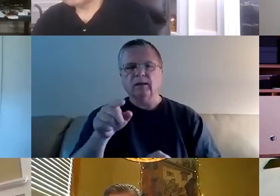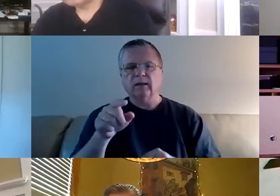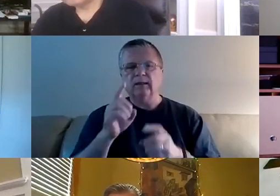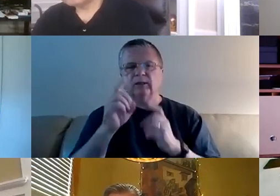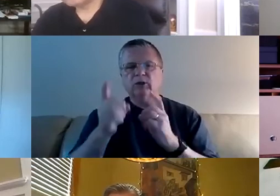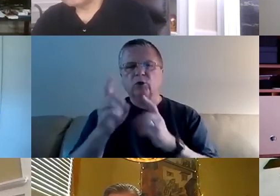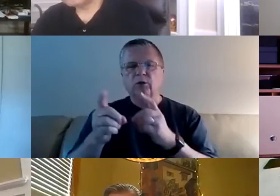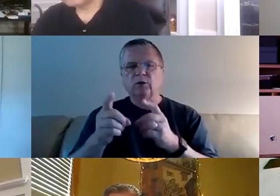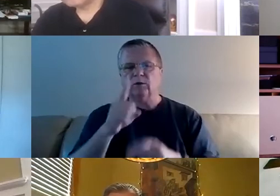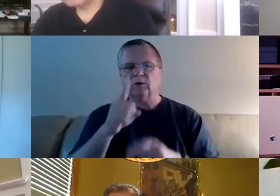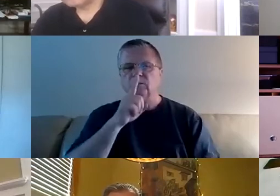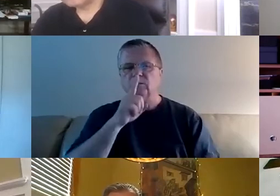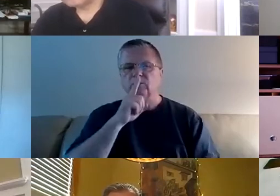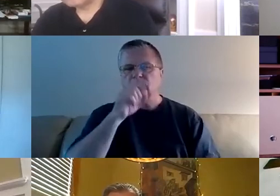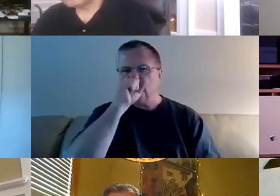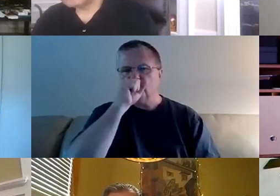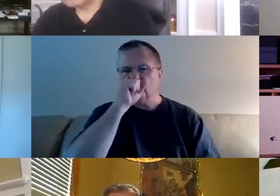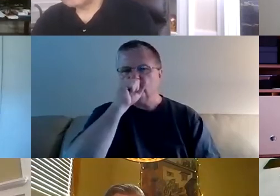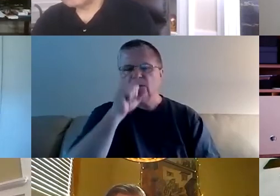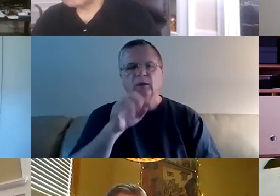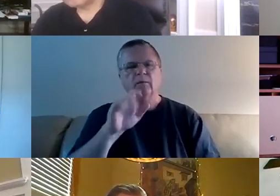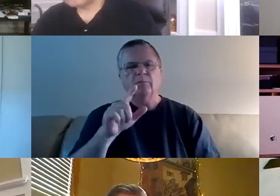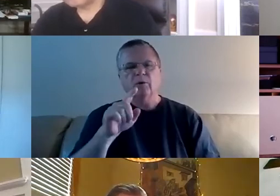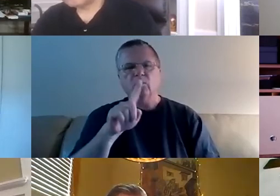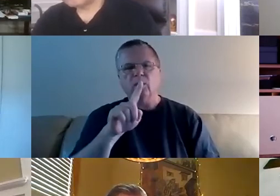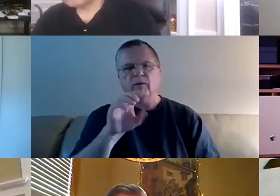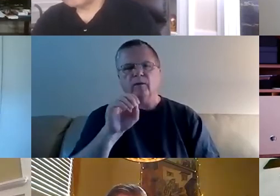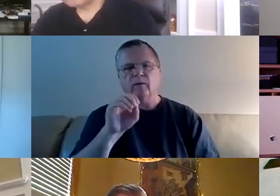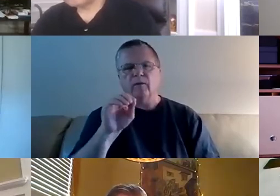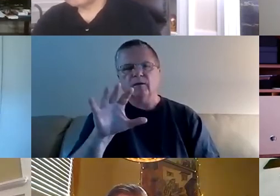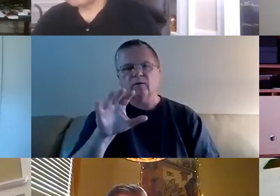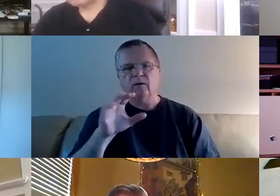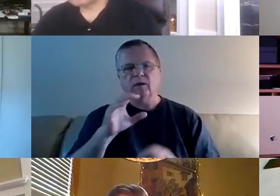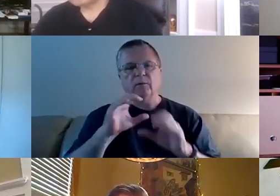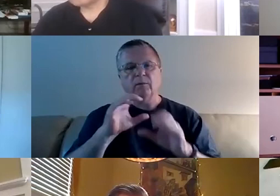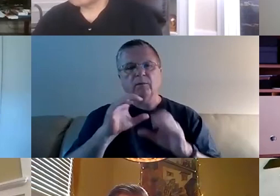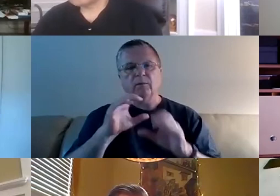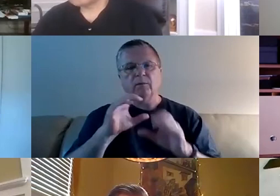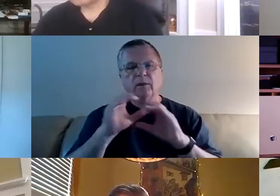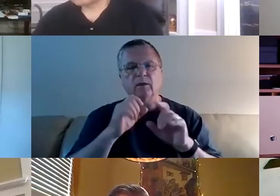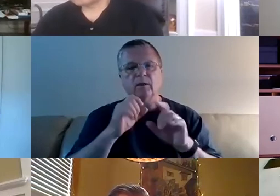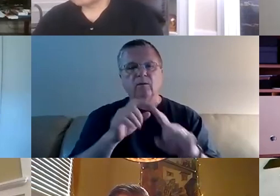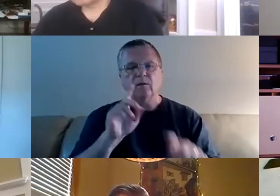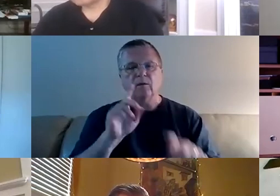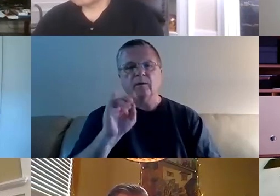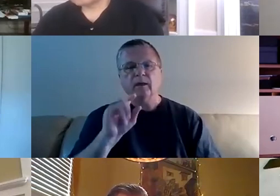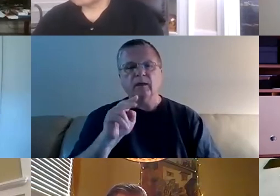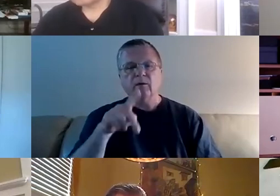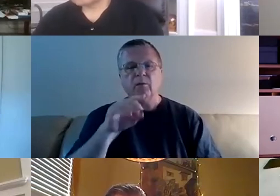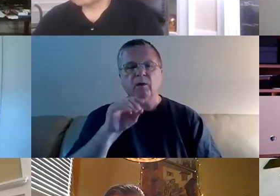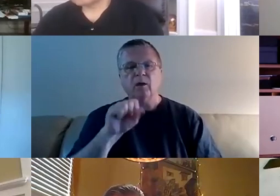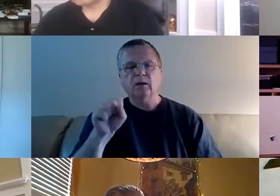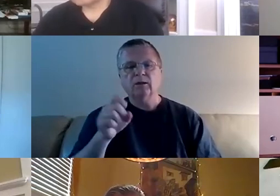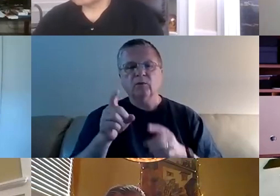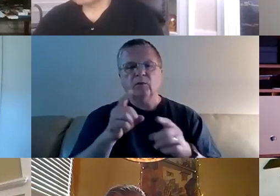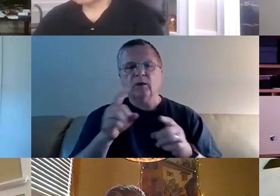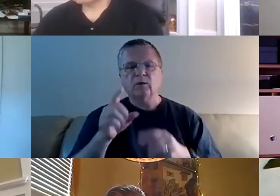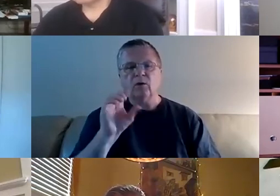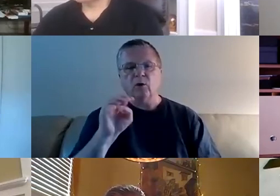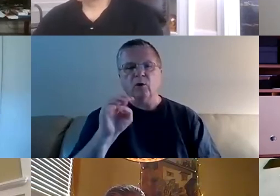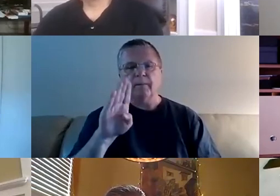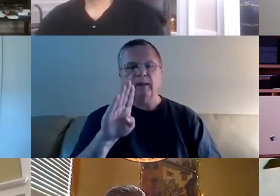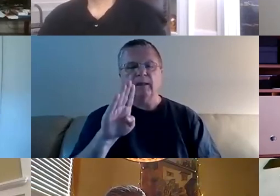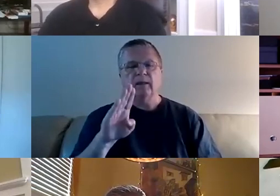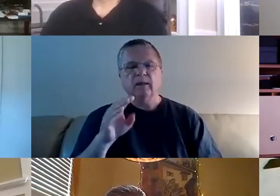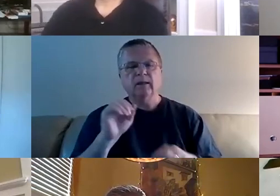anonymous. Bill Number 1005, Communication from Kevin Paulus, Director of the Office of Management and Budget, submitting a